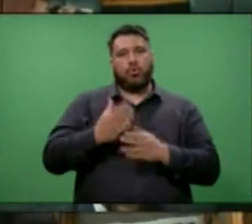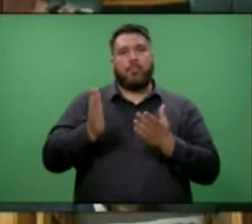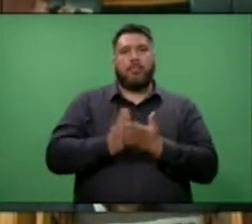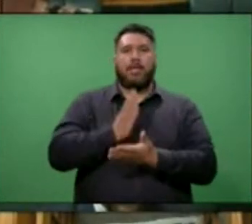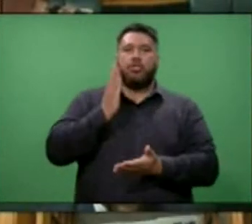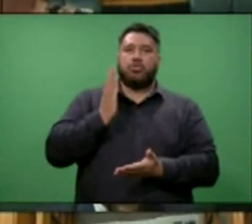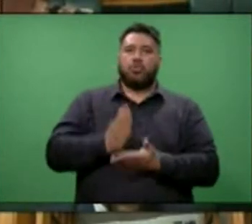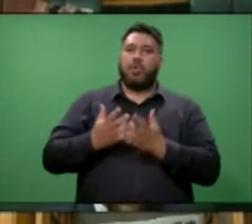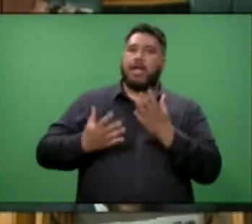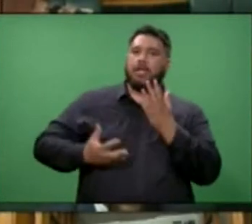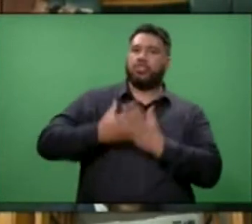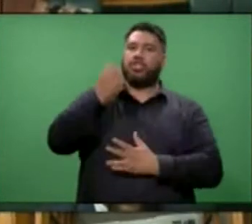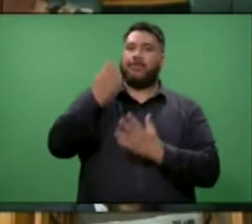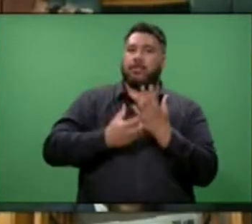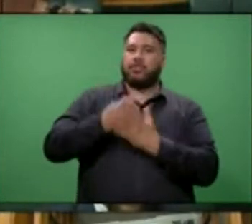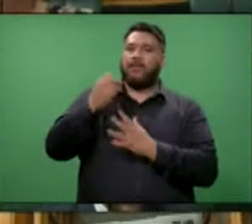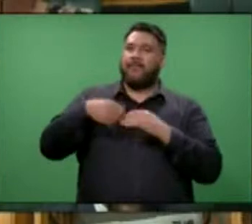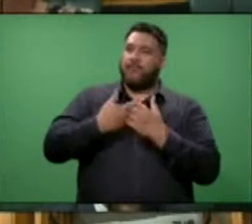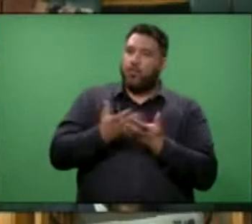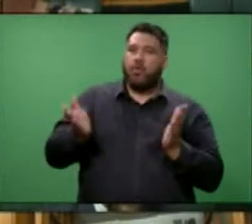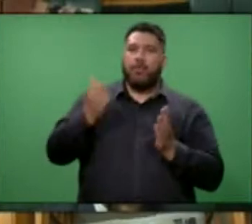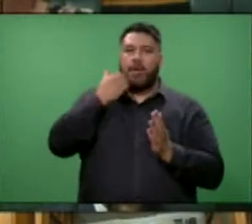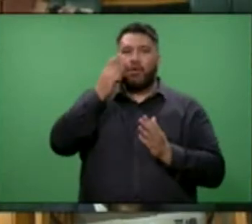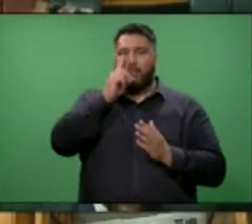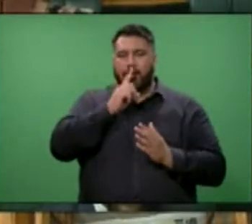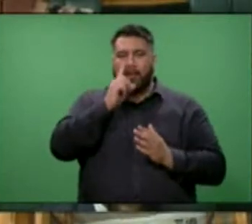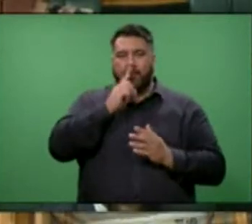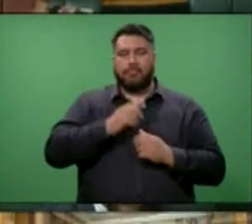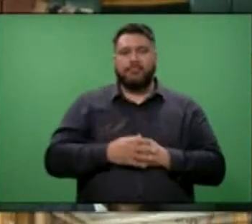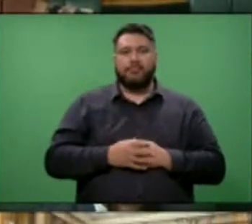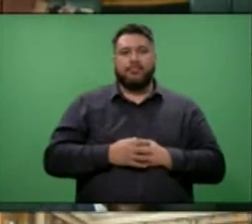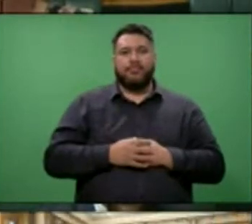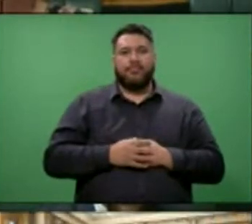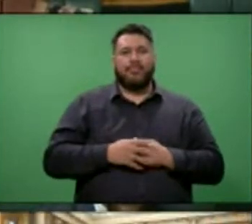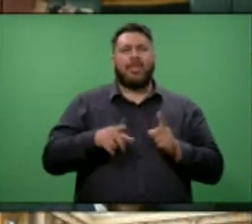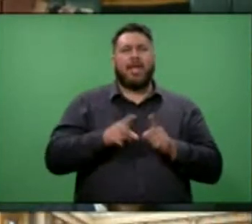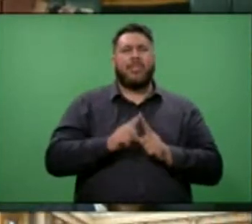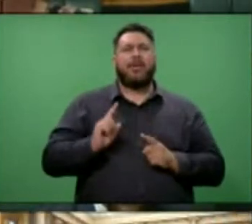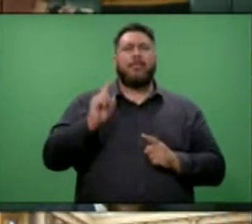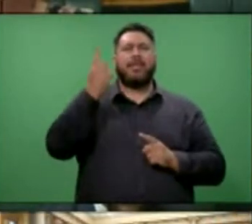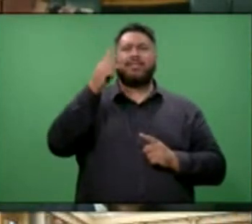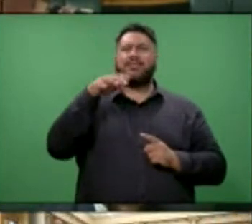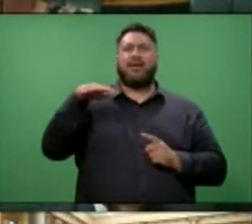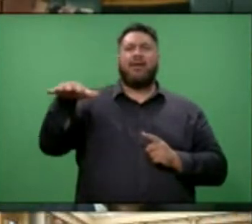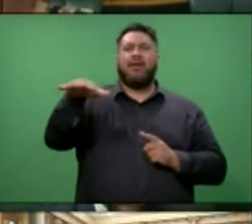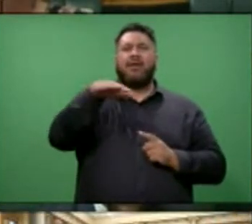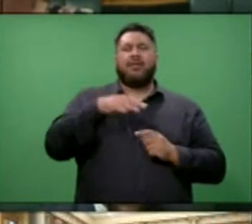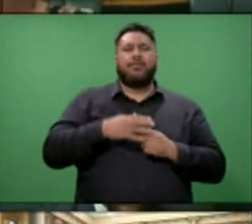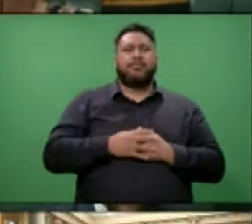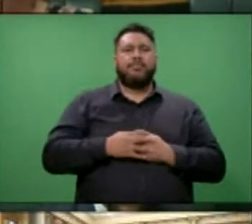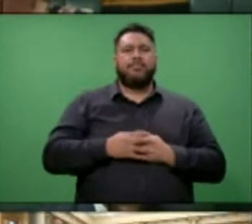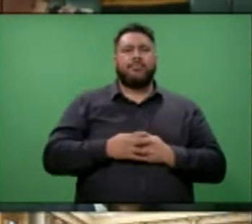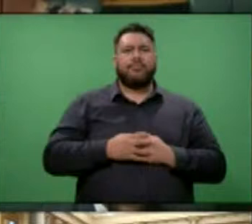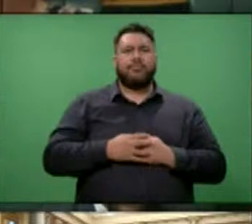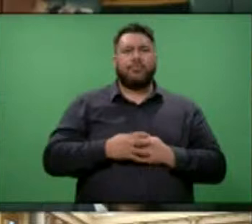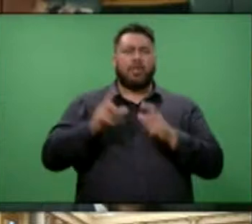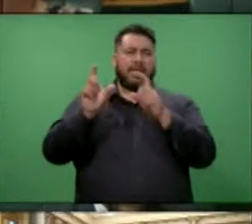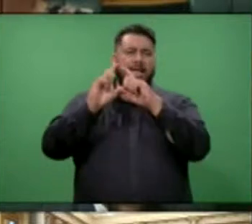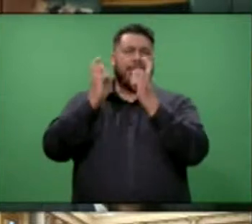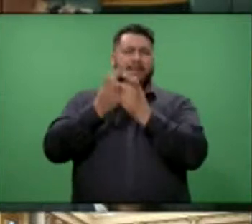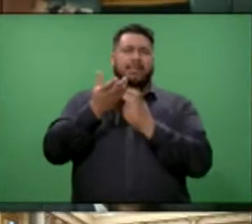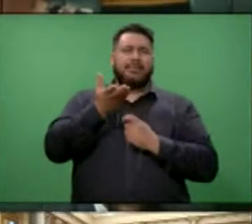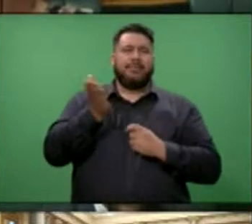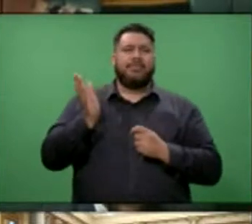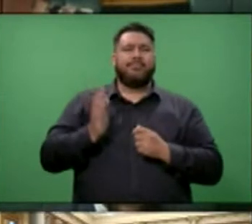koutou. Me ngā minita o te kāhui matua, tēnā rā tātou, o ku hoa,